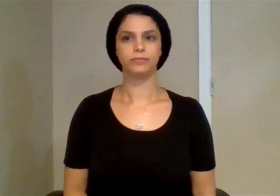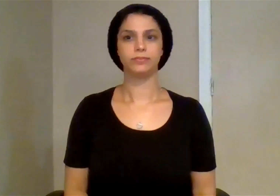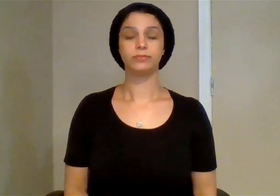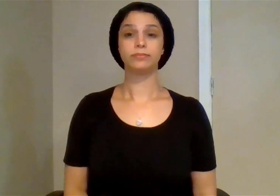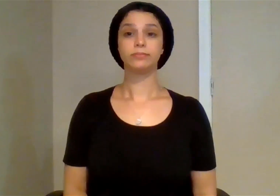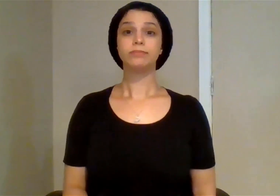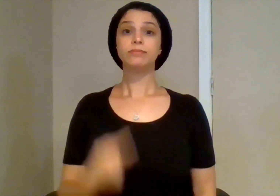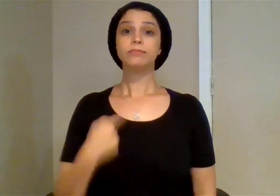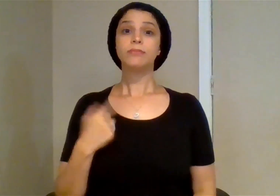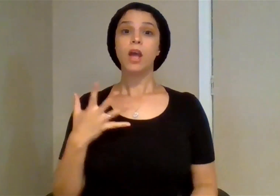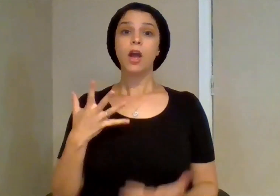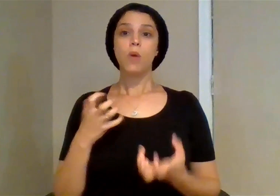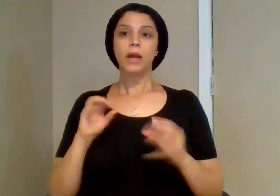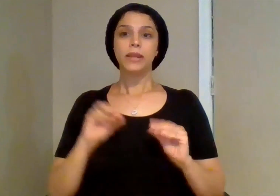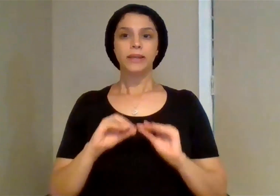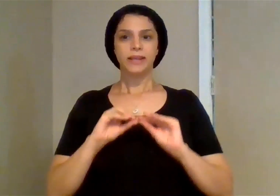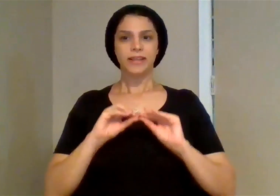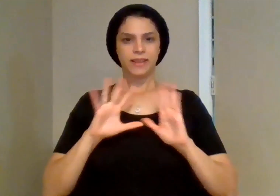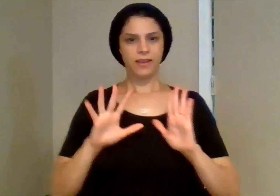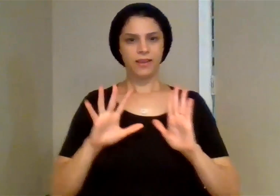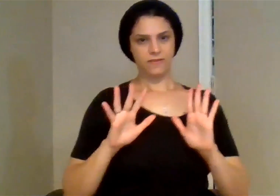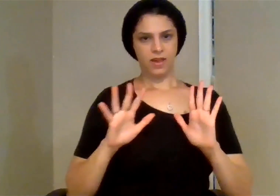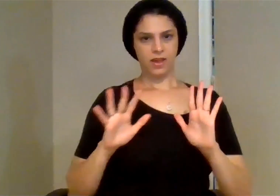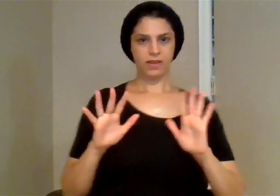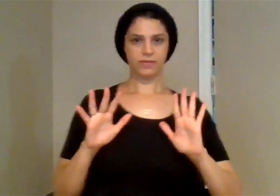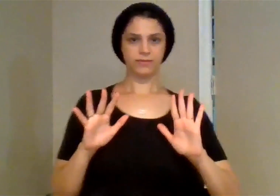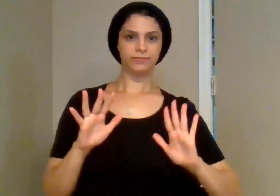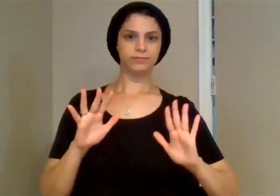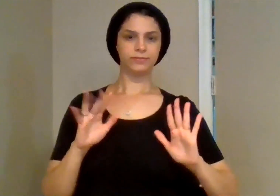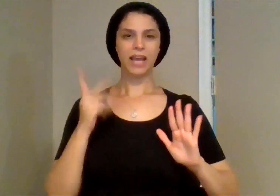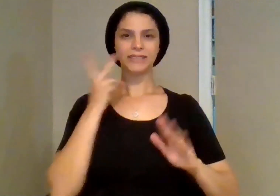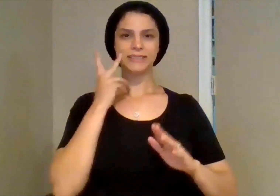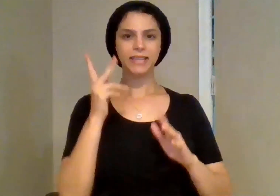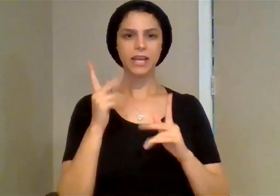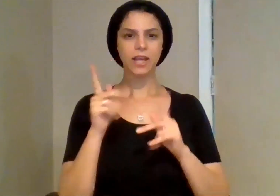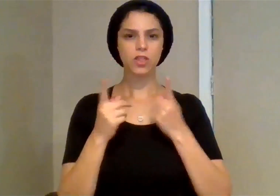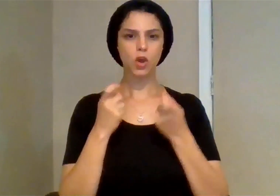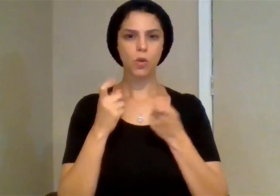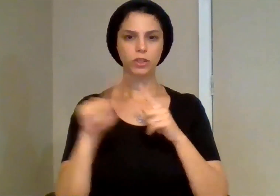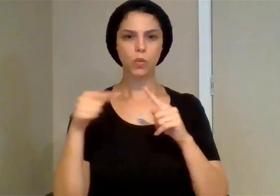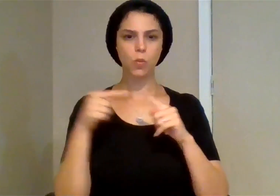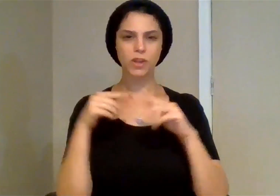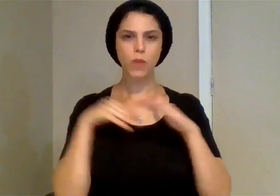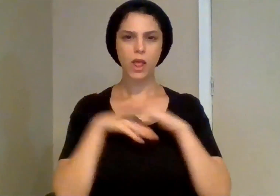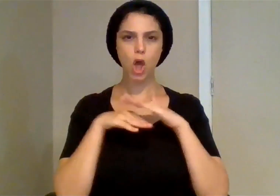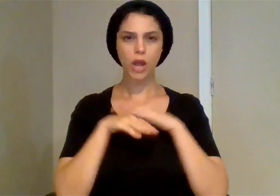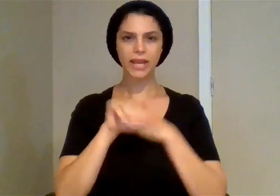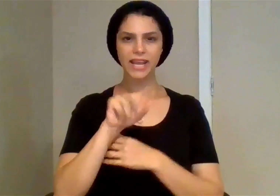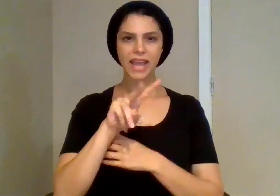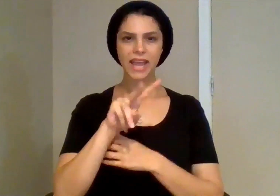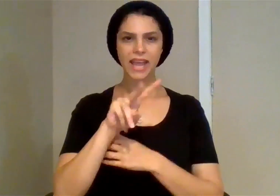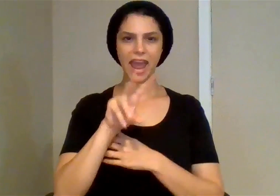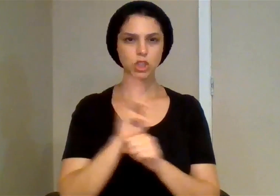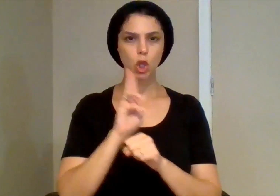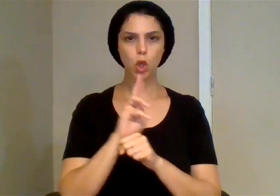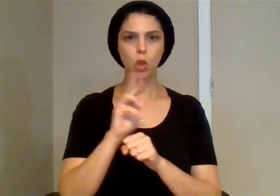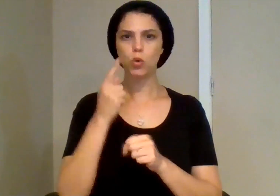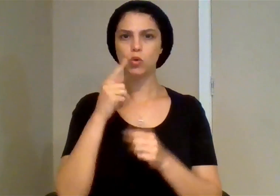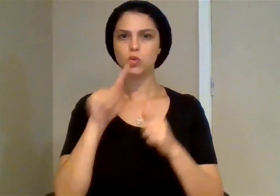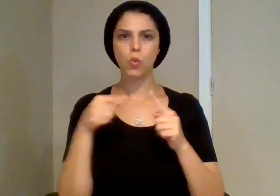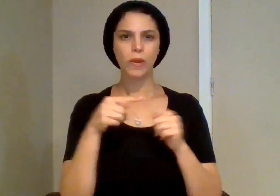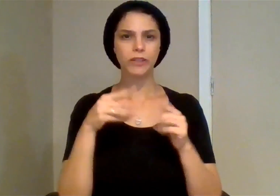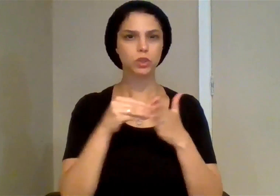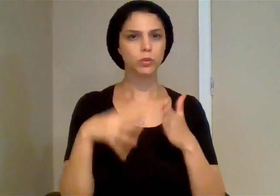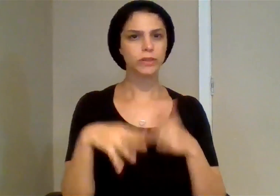Another thing I'm going to clarify, I'm seeing questions, what do I log into the Canvas app with as a student or as a